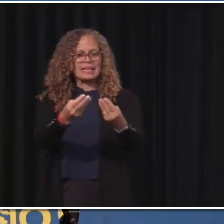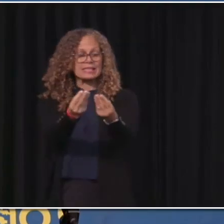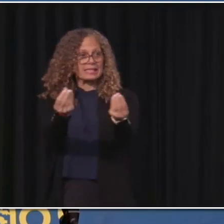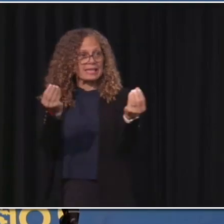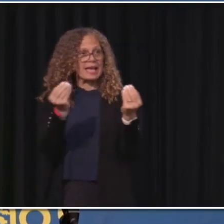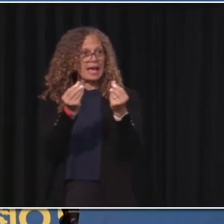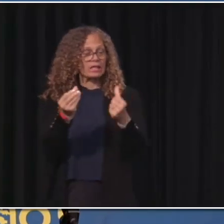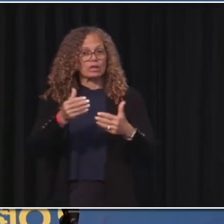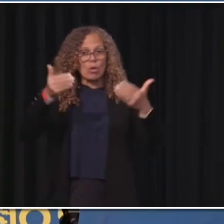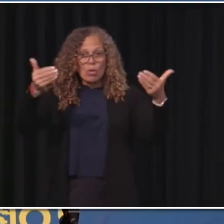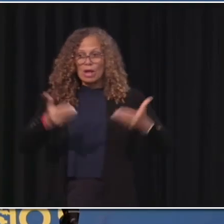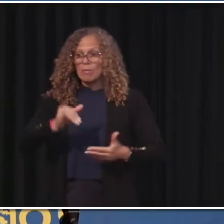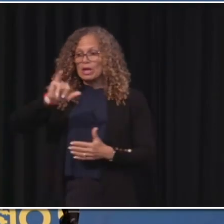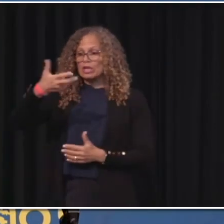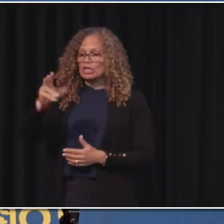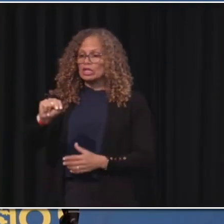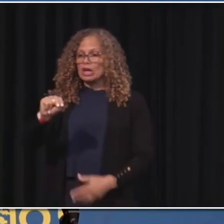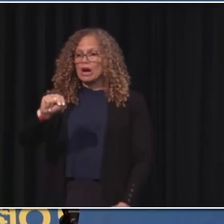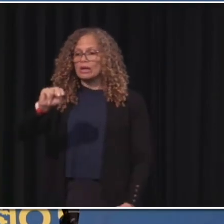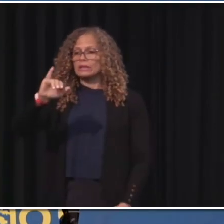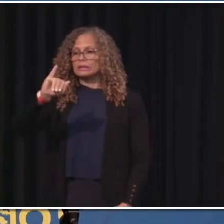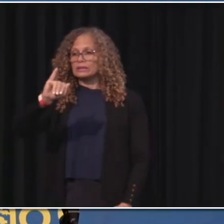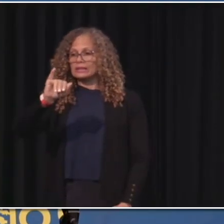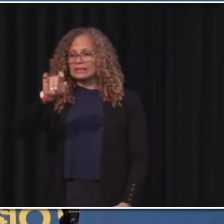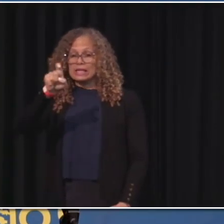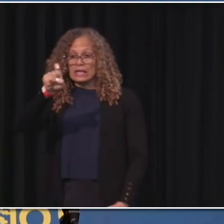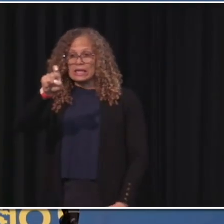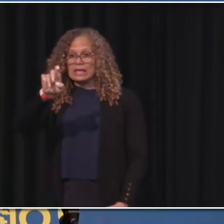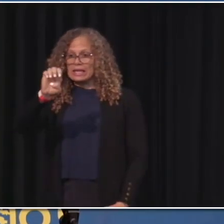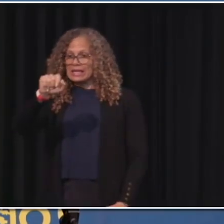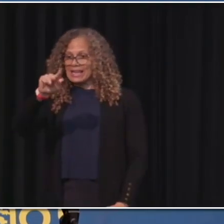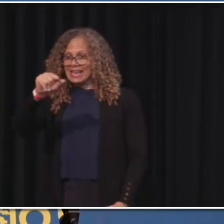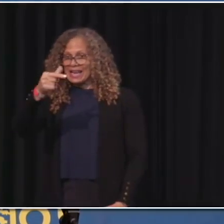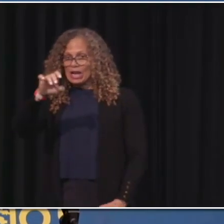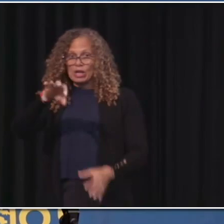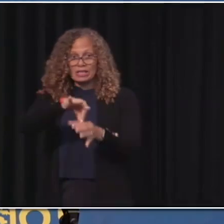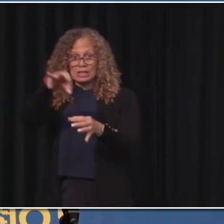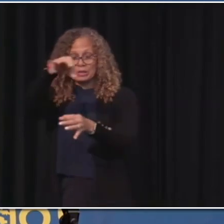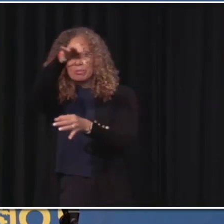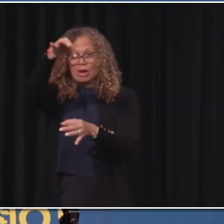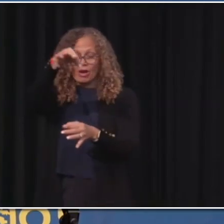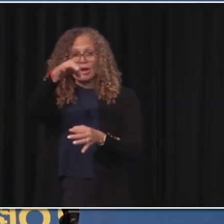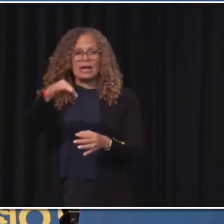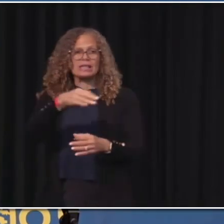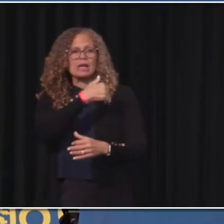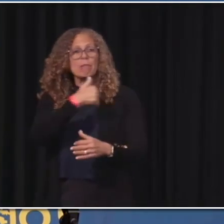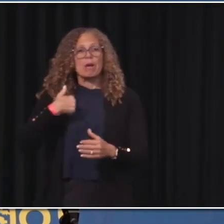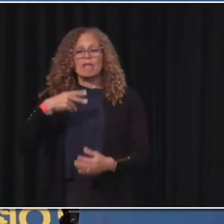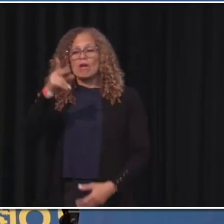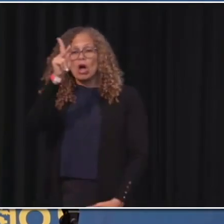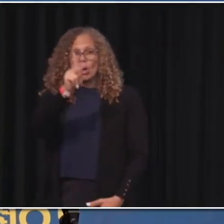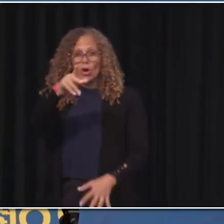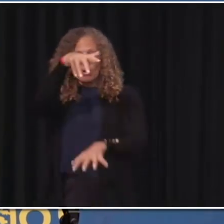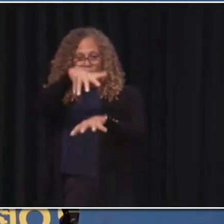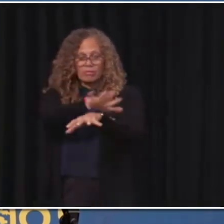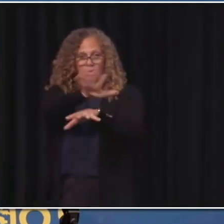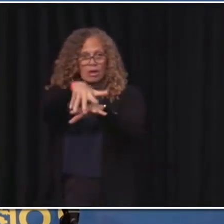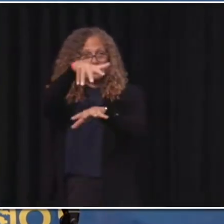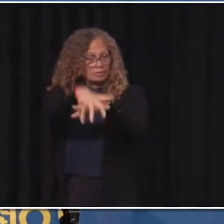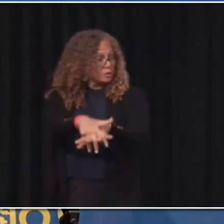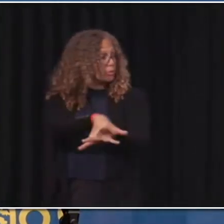welcoming Councilman John Eagle Spirit Elliott, member of the Manzanita Band of Kumeyaay Nation.